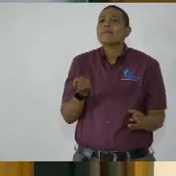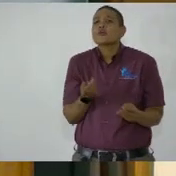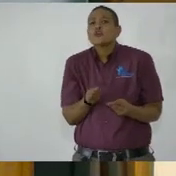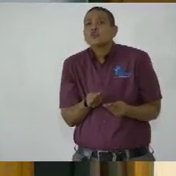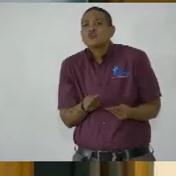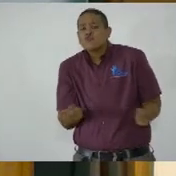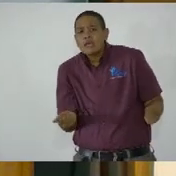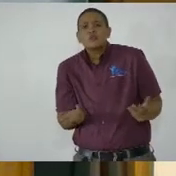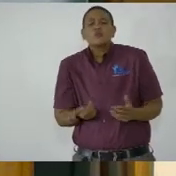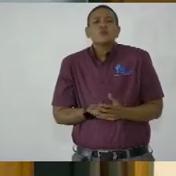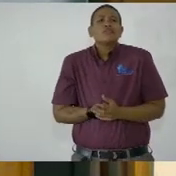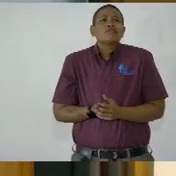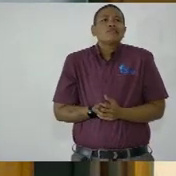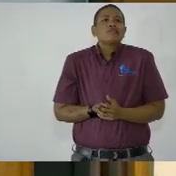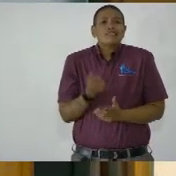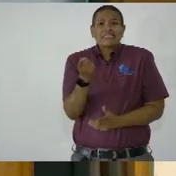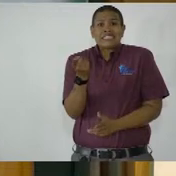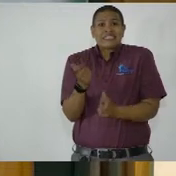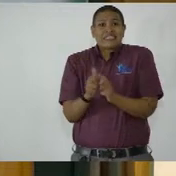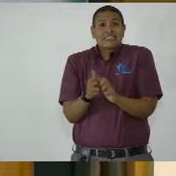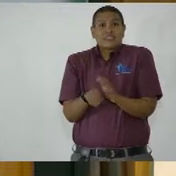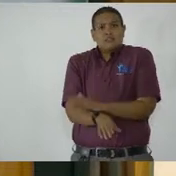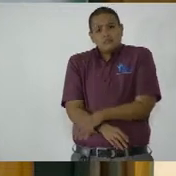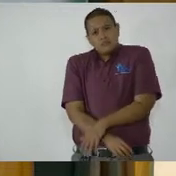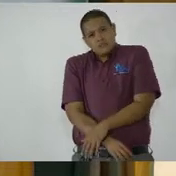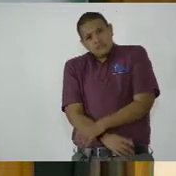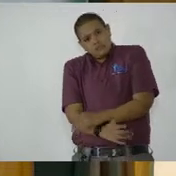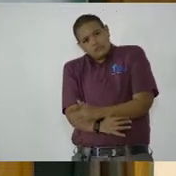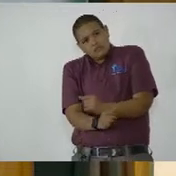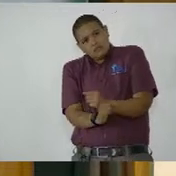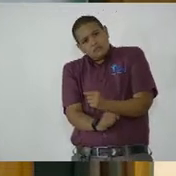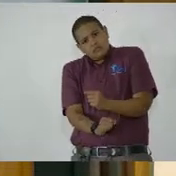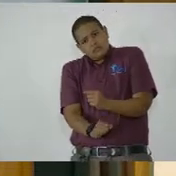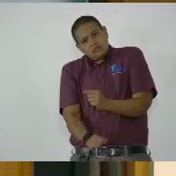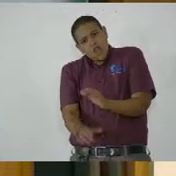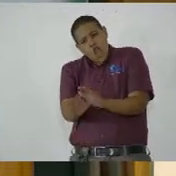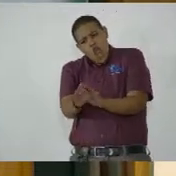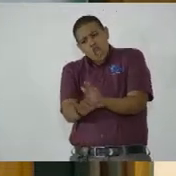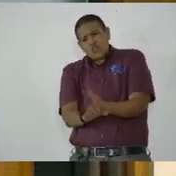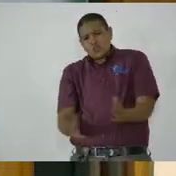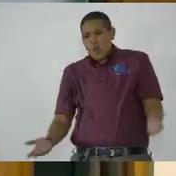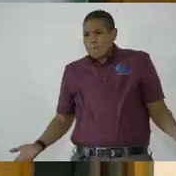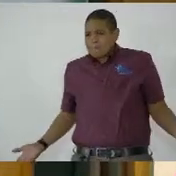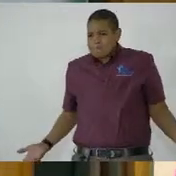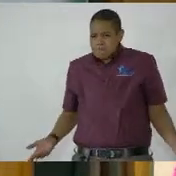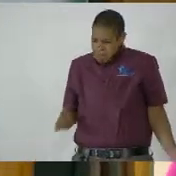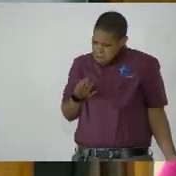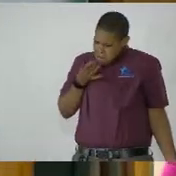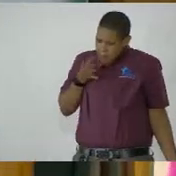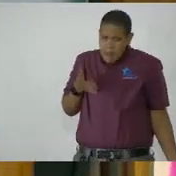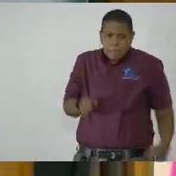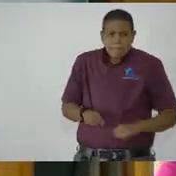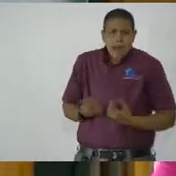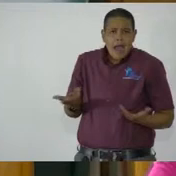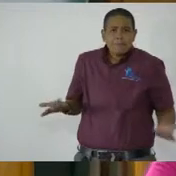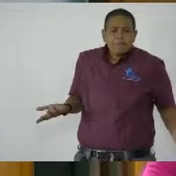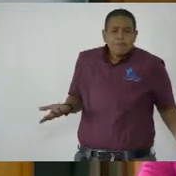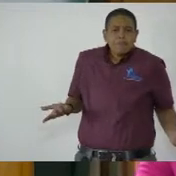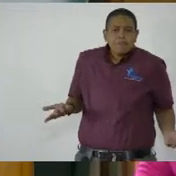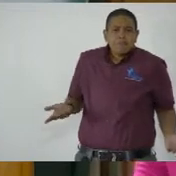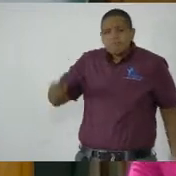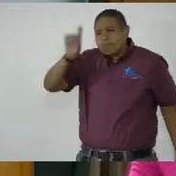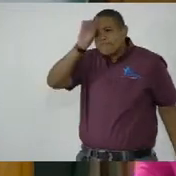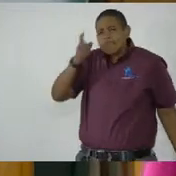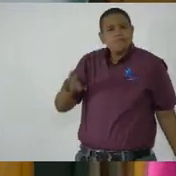resolution of his case, that his constitutional rights are called into question. So we need, Madam Speaker,